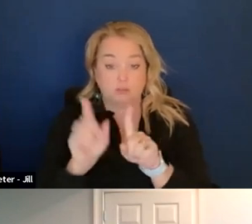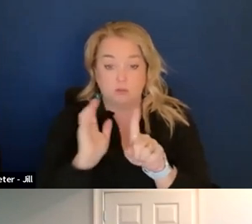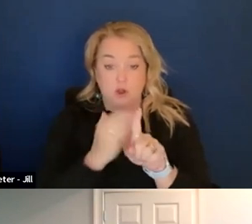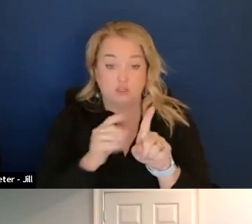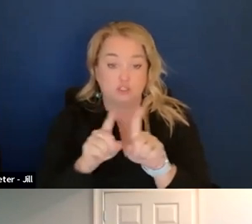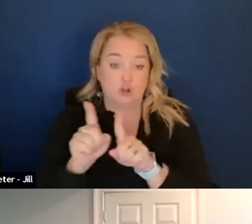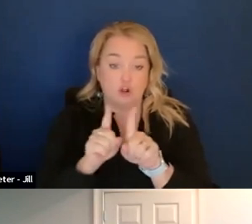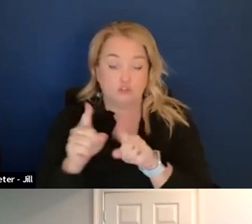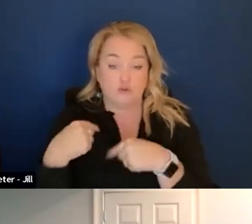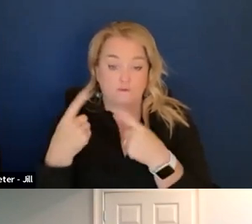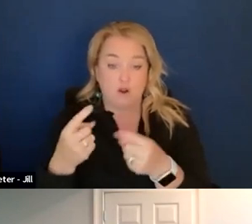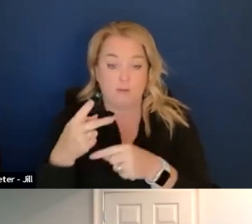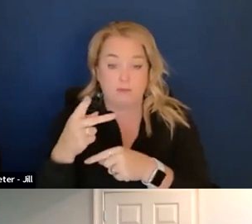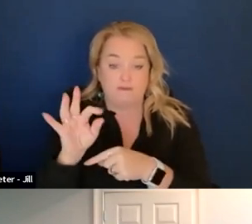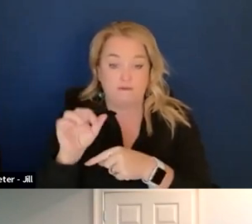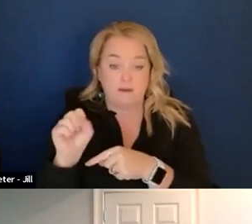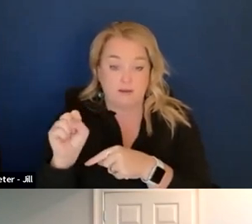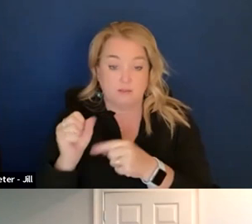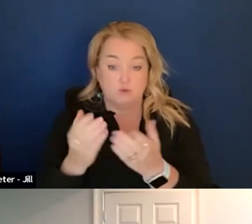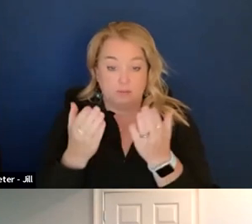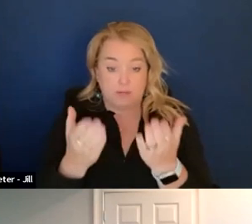far, the PFAS recommendation.